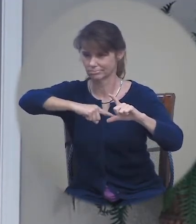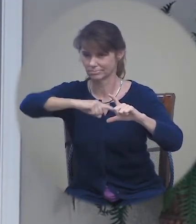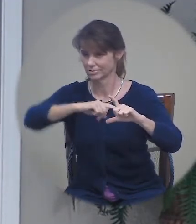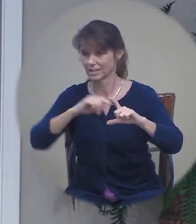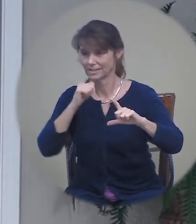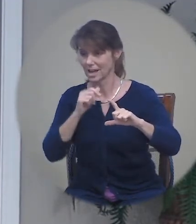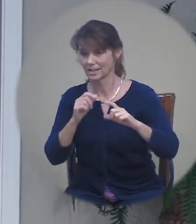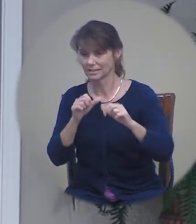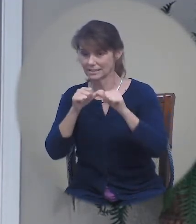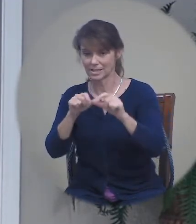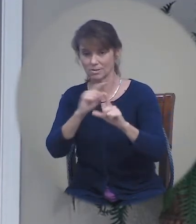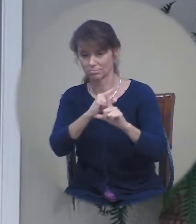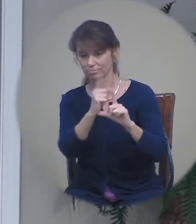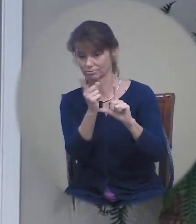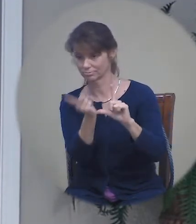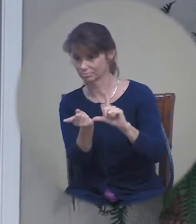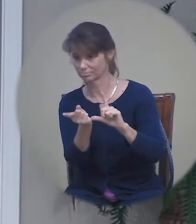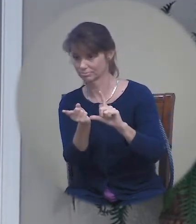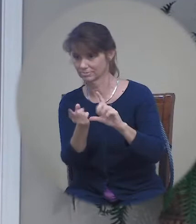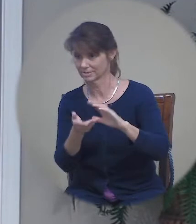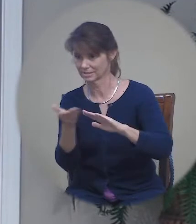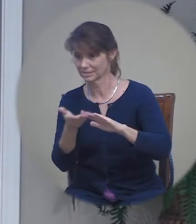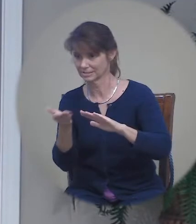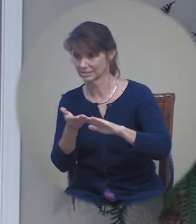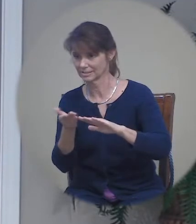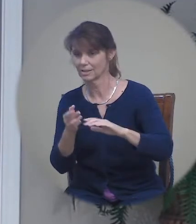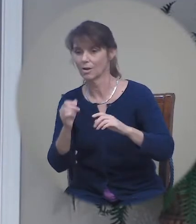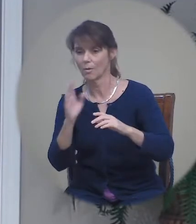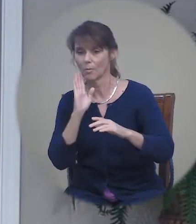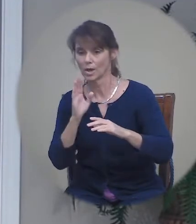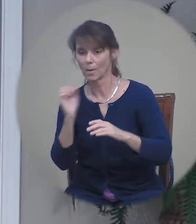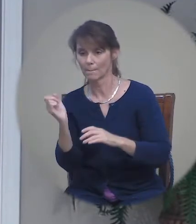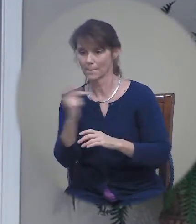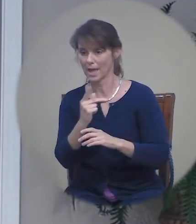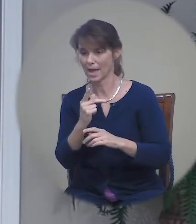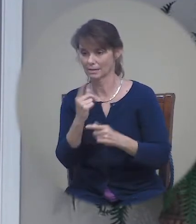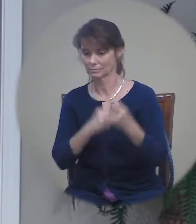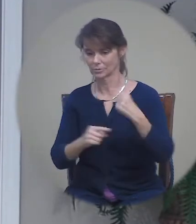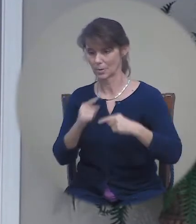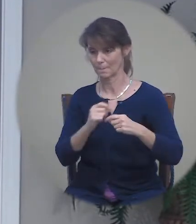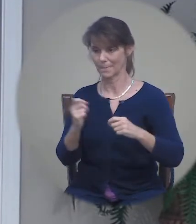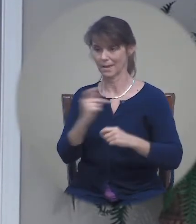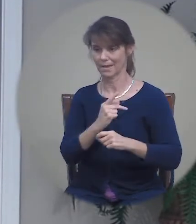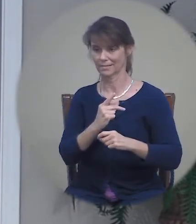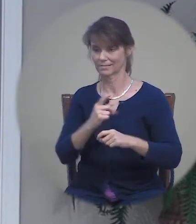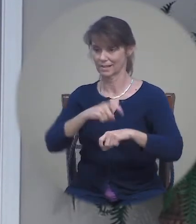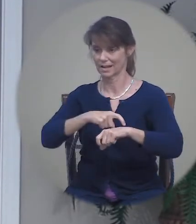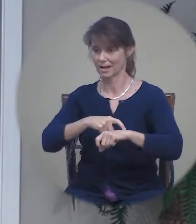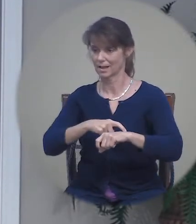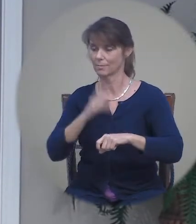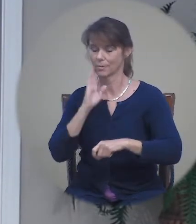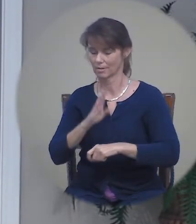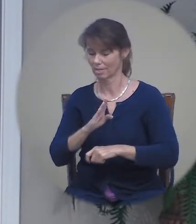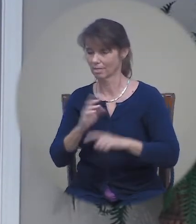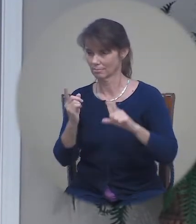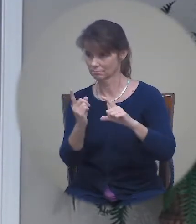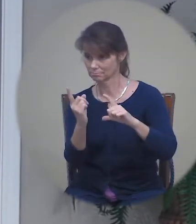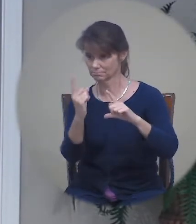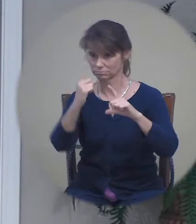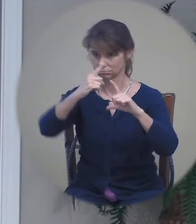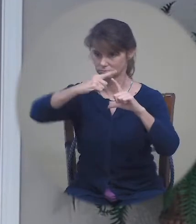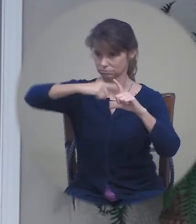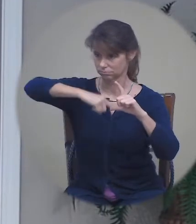Now, I want to just kind of look at this real quickly, his prayer here in verse 5 of chapter